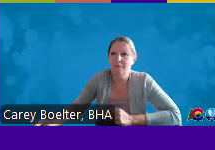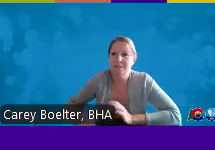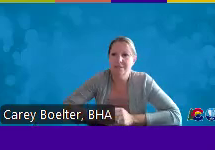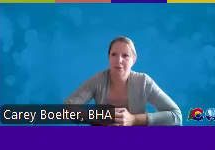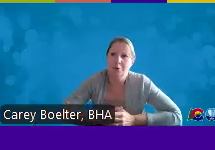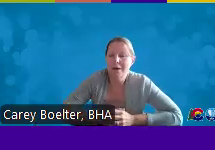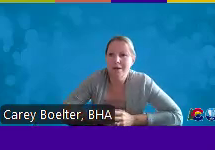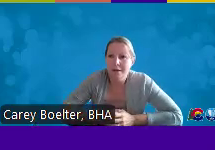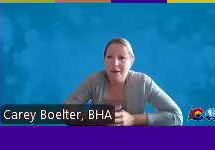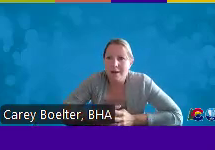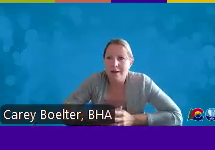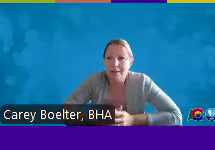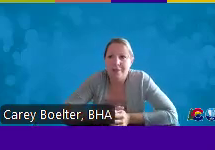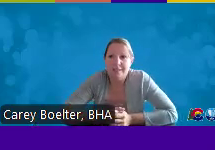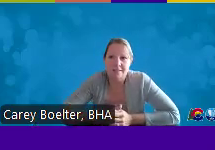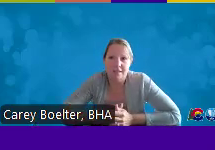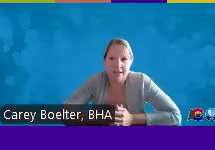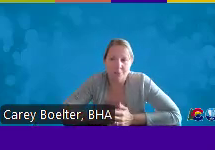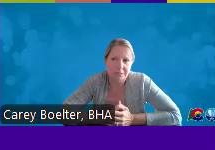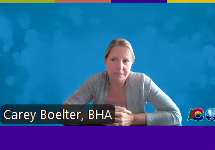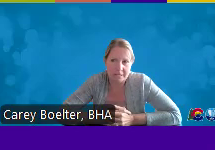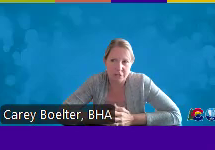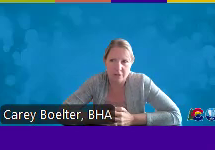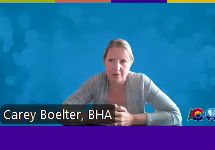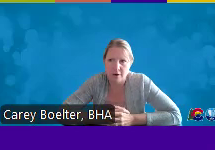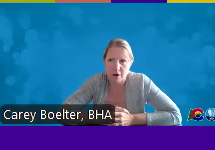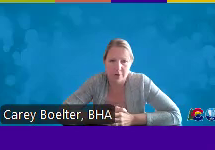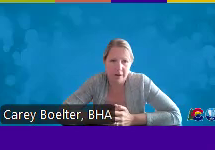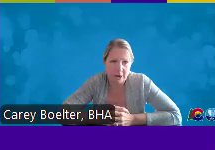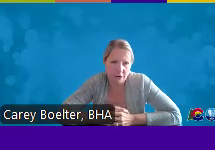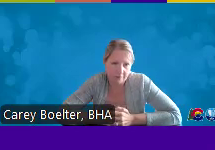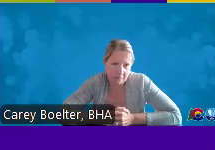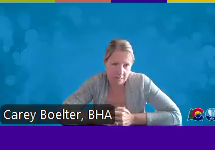Oh, and that was it. So this is the last presentation of